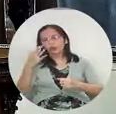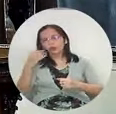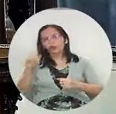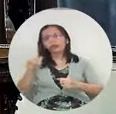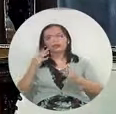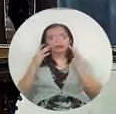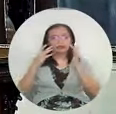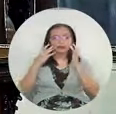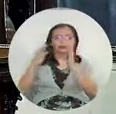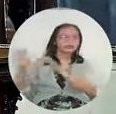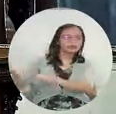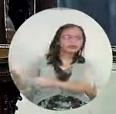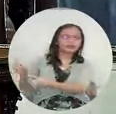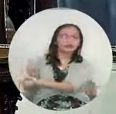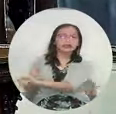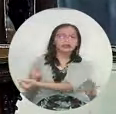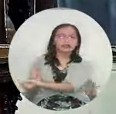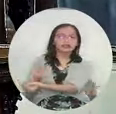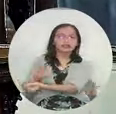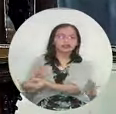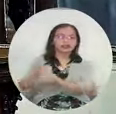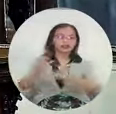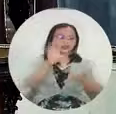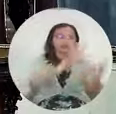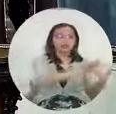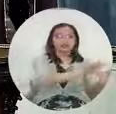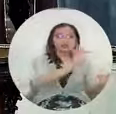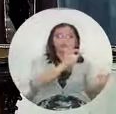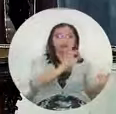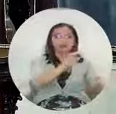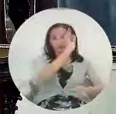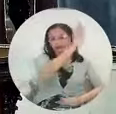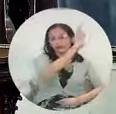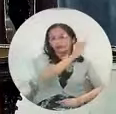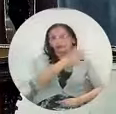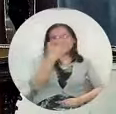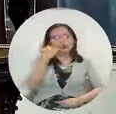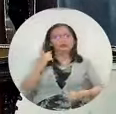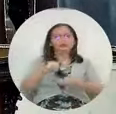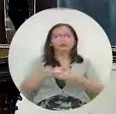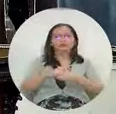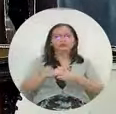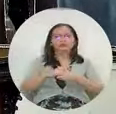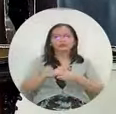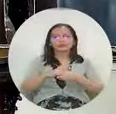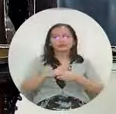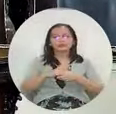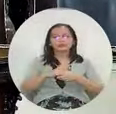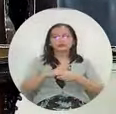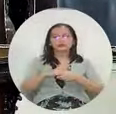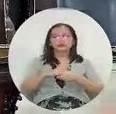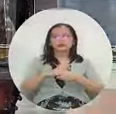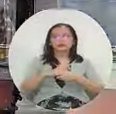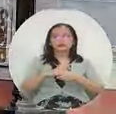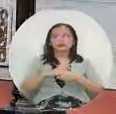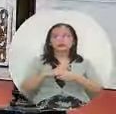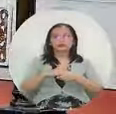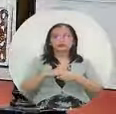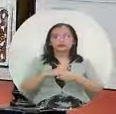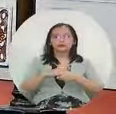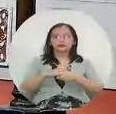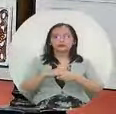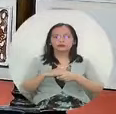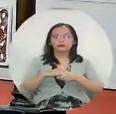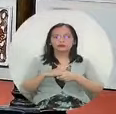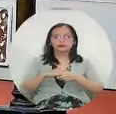and go to the ministry? Why have you spent many, many years in medical school and then later on become a